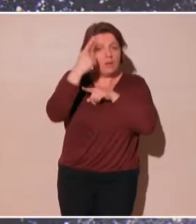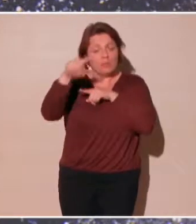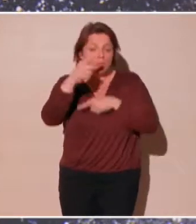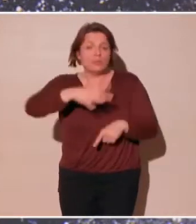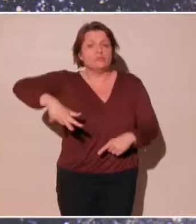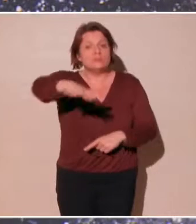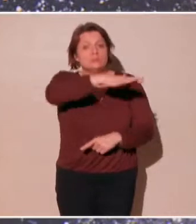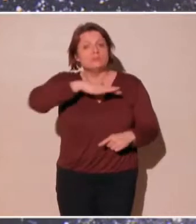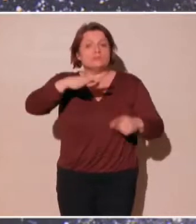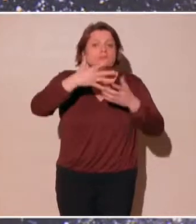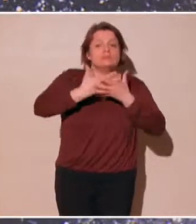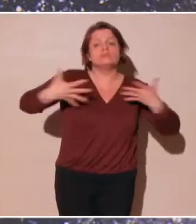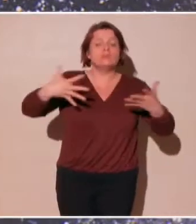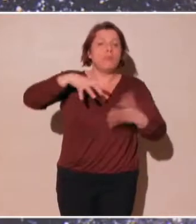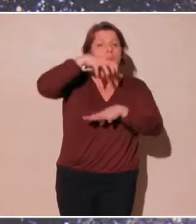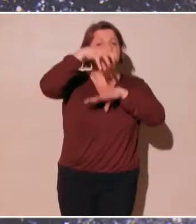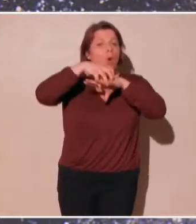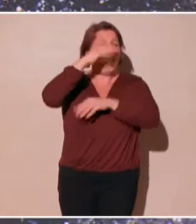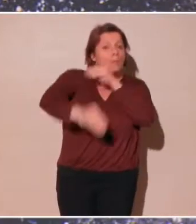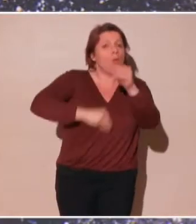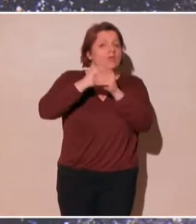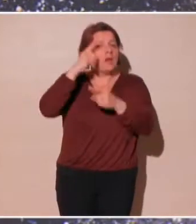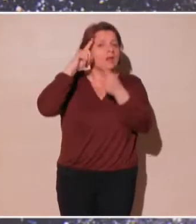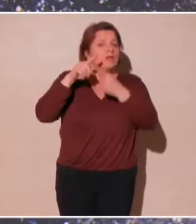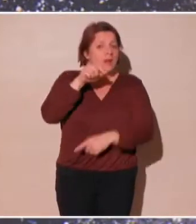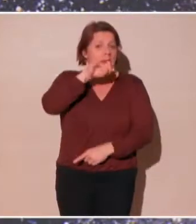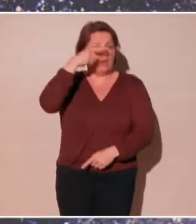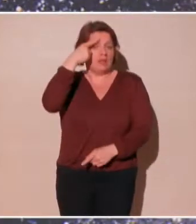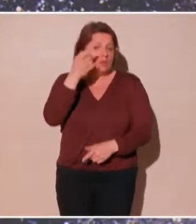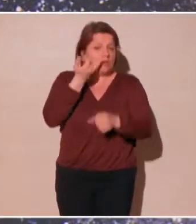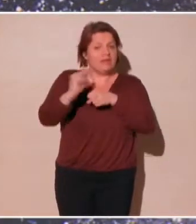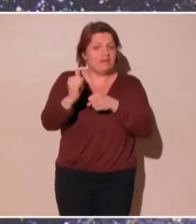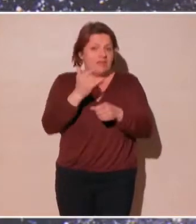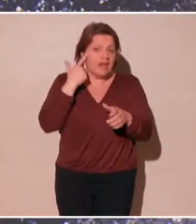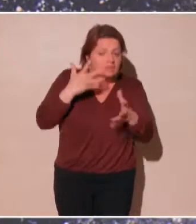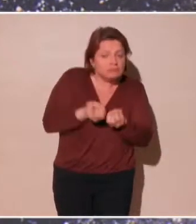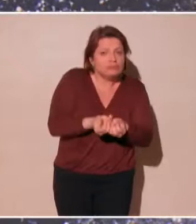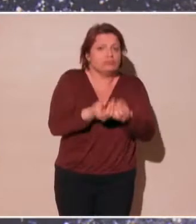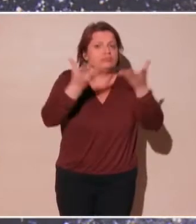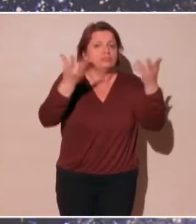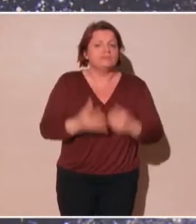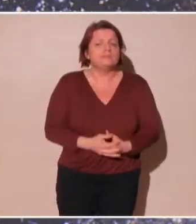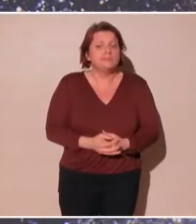will be allocated to support the emergence of this major hub of AI.